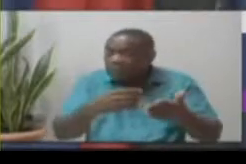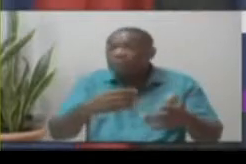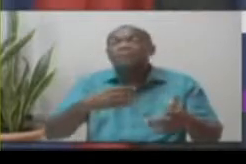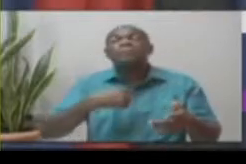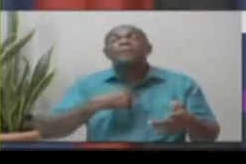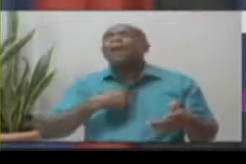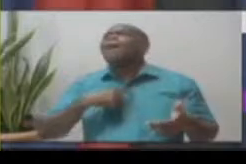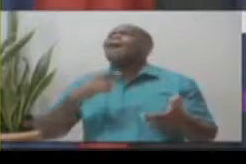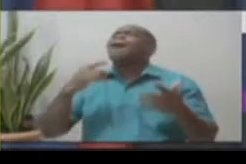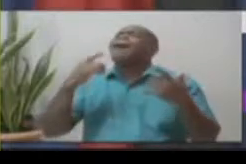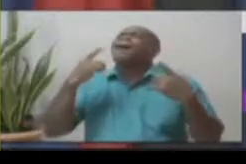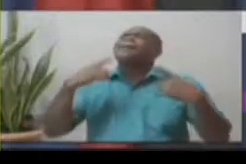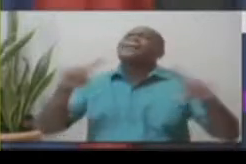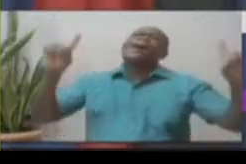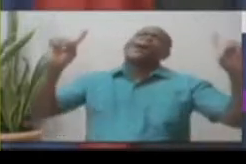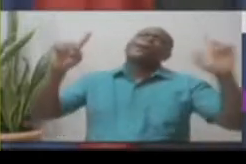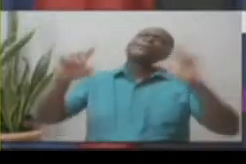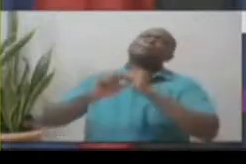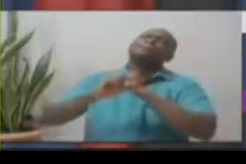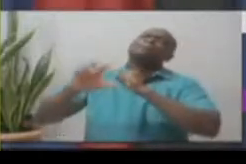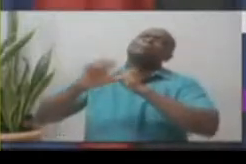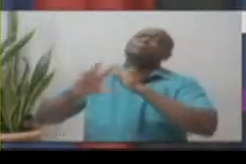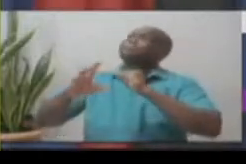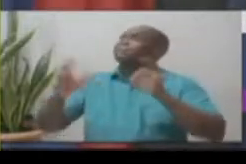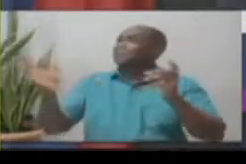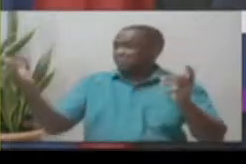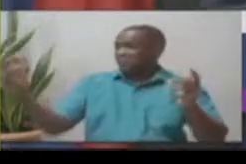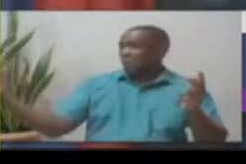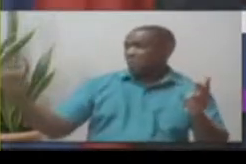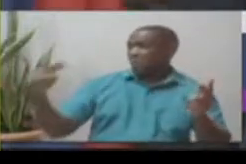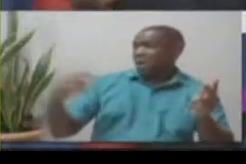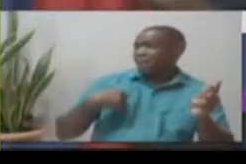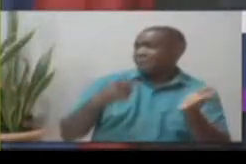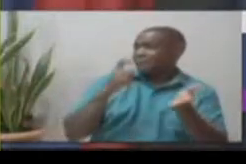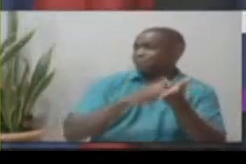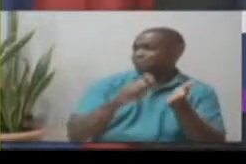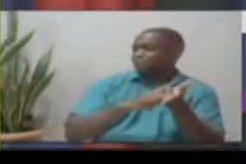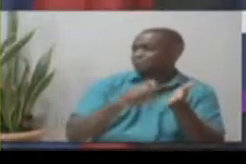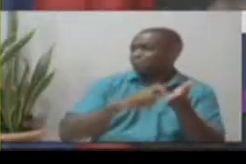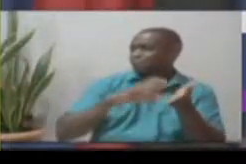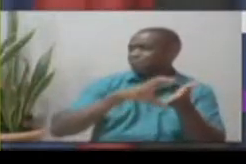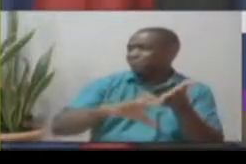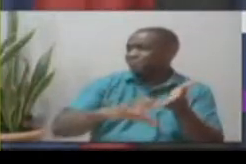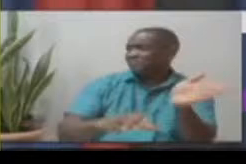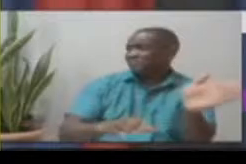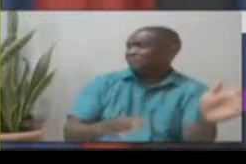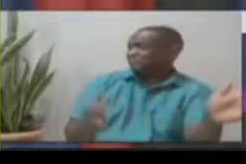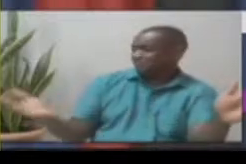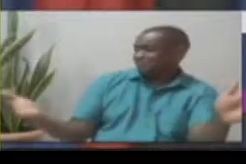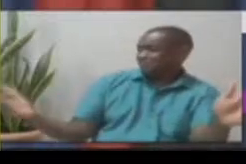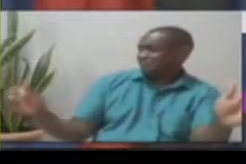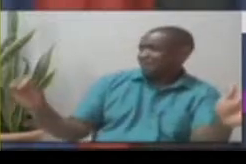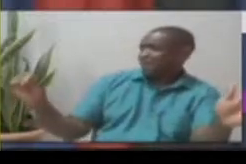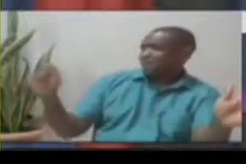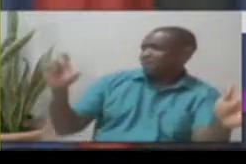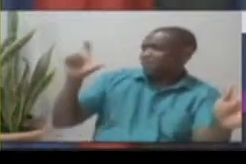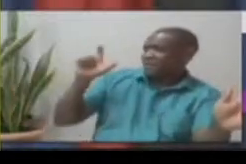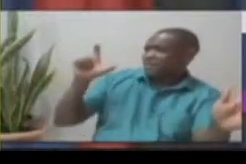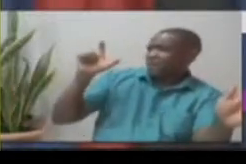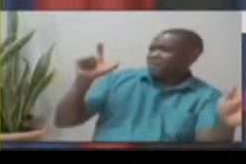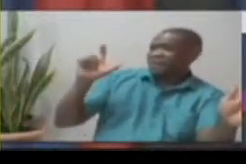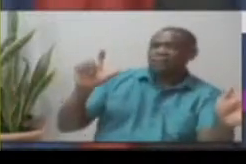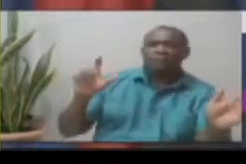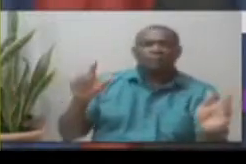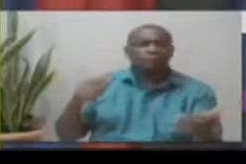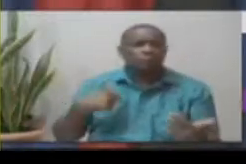And when I add to the government support for my constituents in the food program by adding a few truckloads of food to that, which I either raise or buy